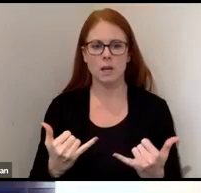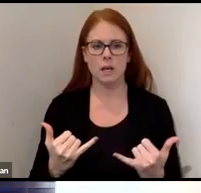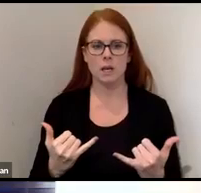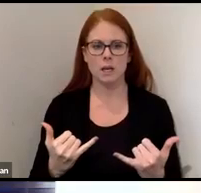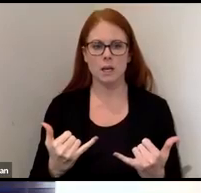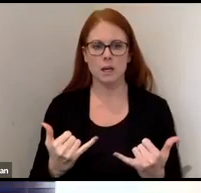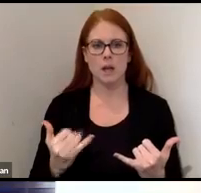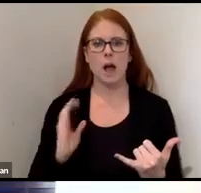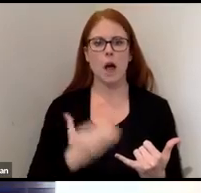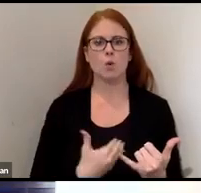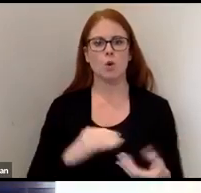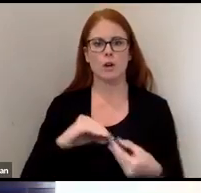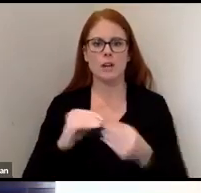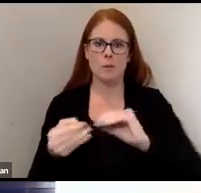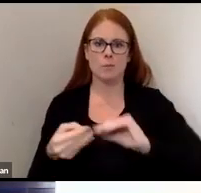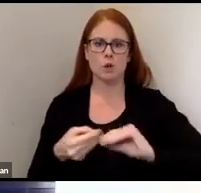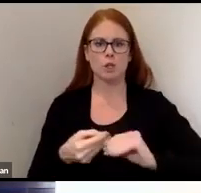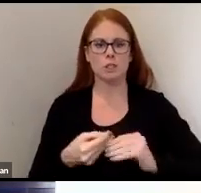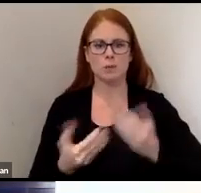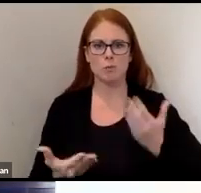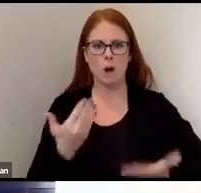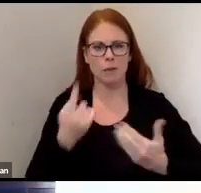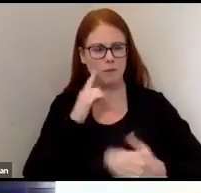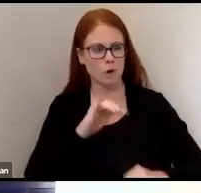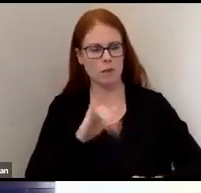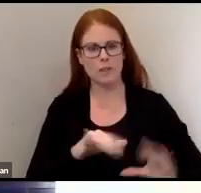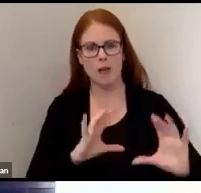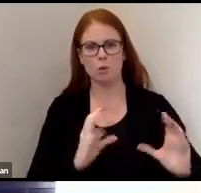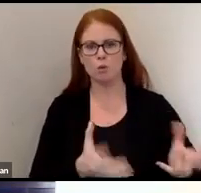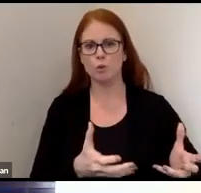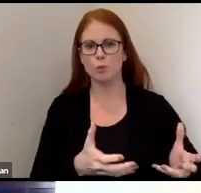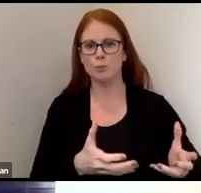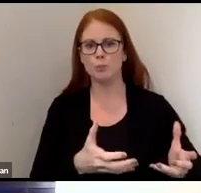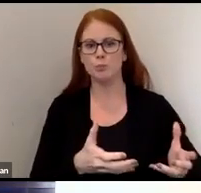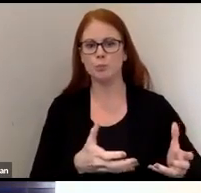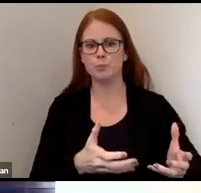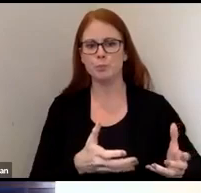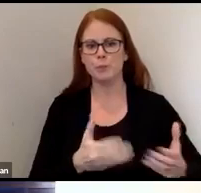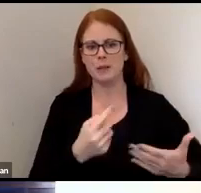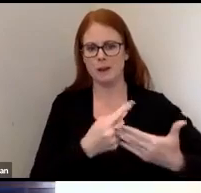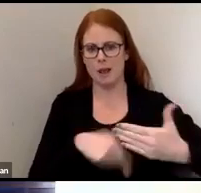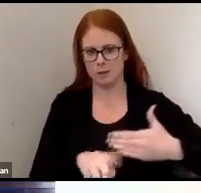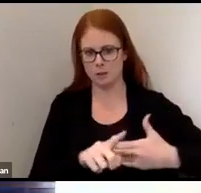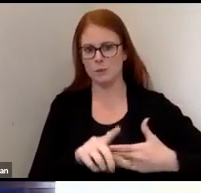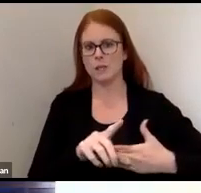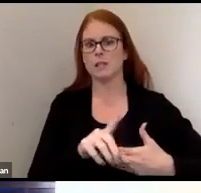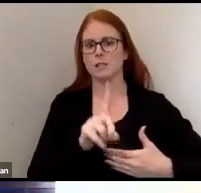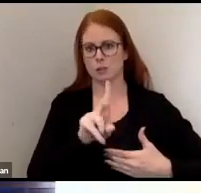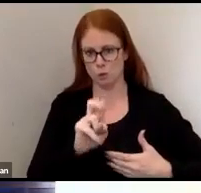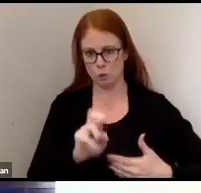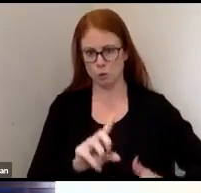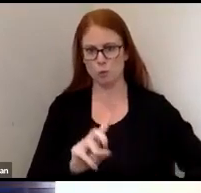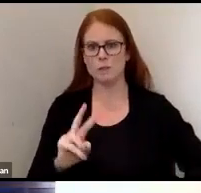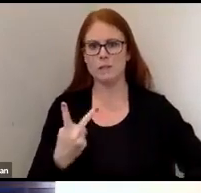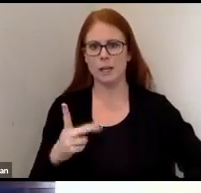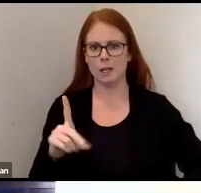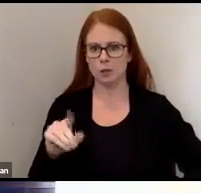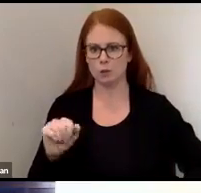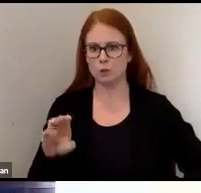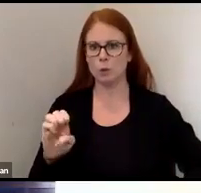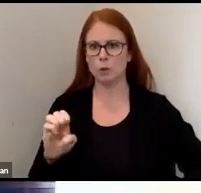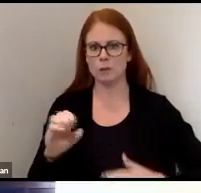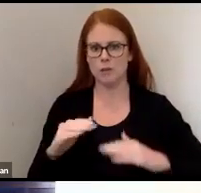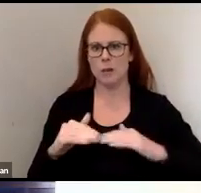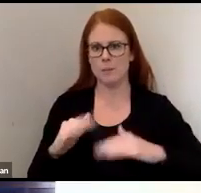Our numbers is probably for that group is in next week due their second dose is greater